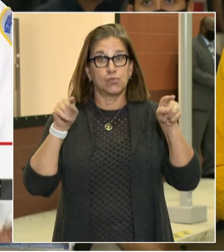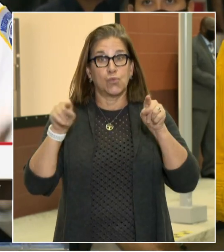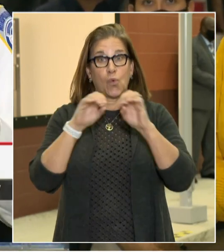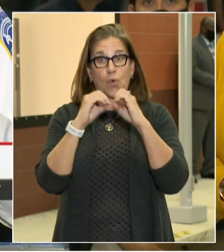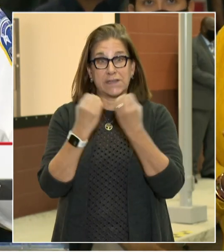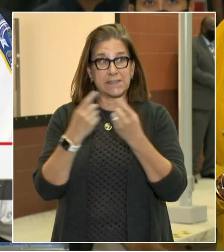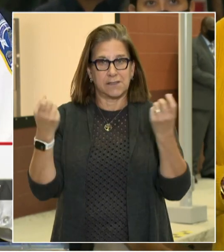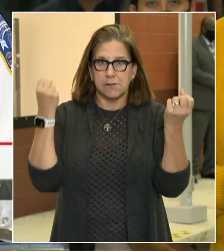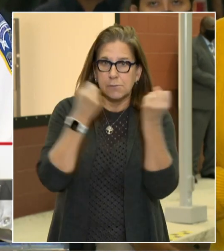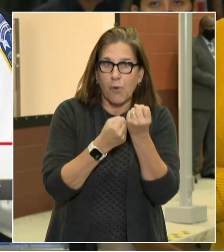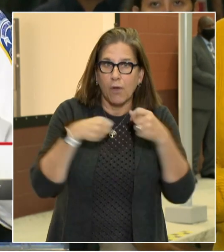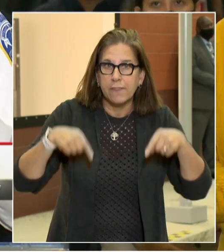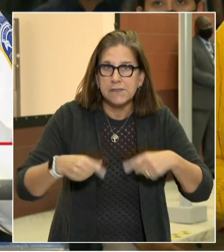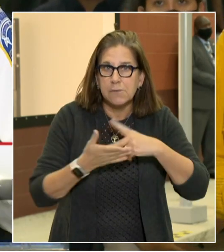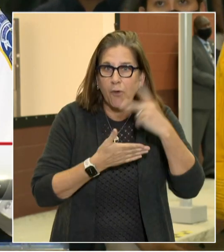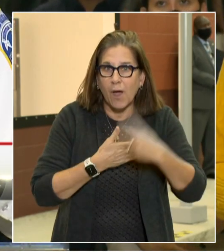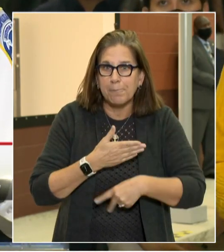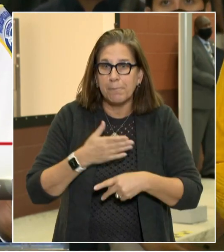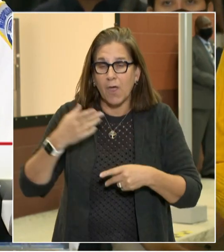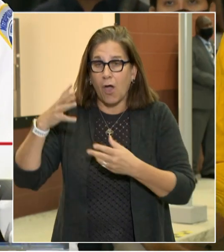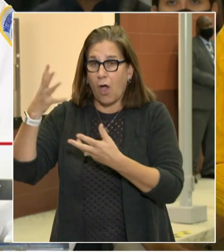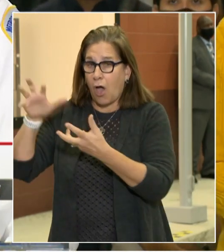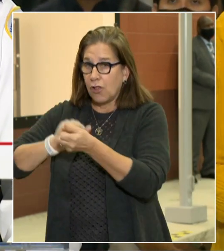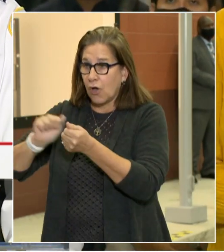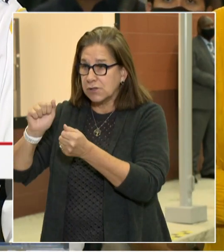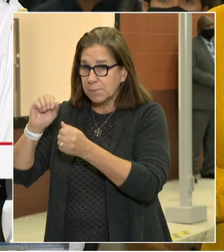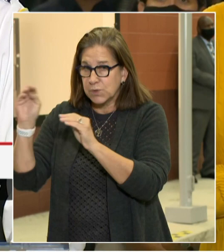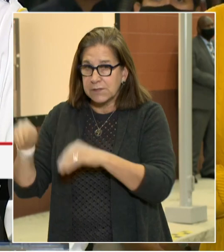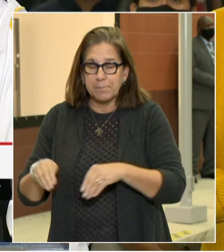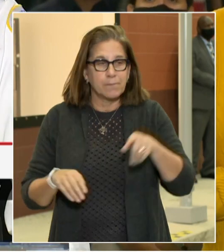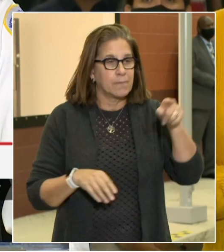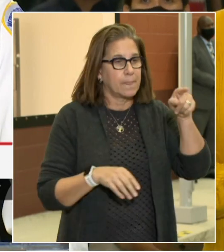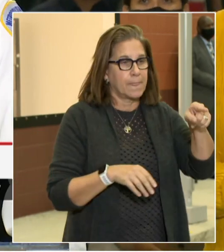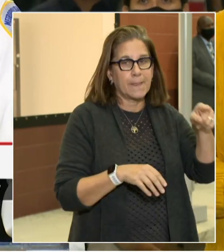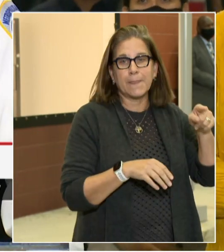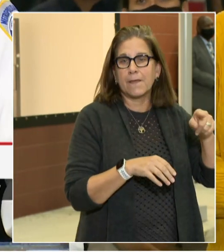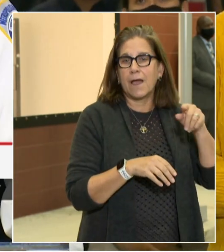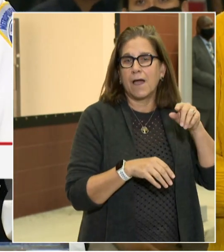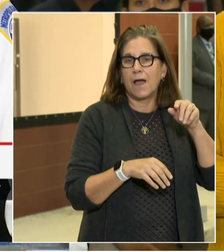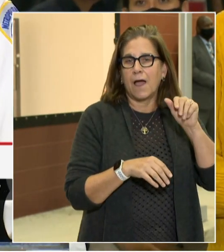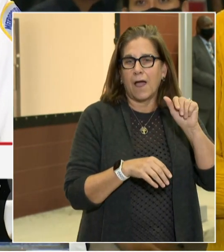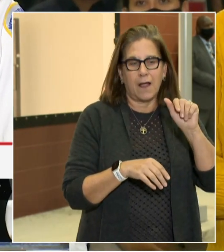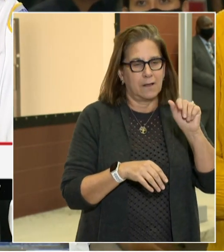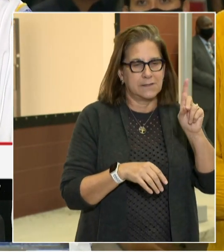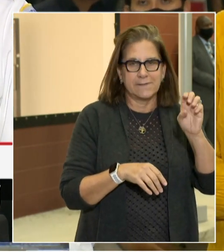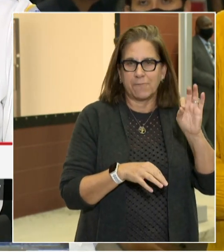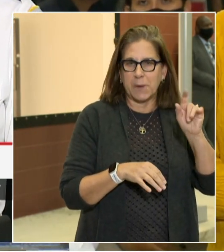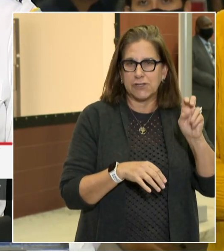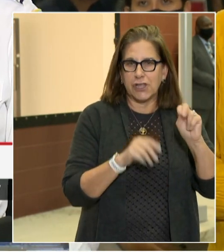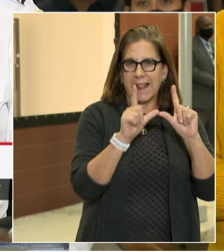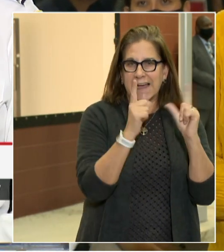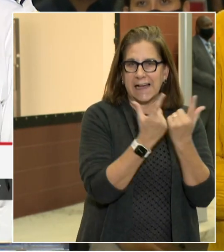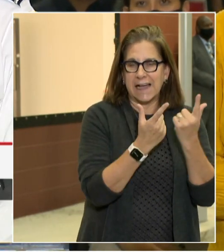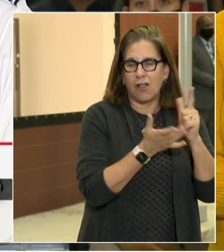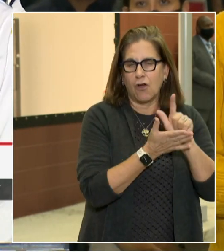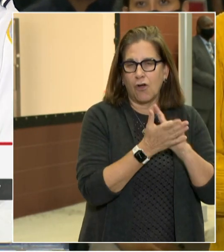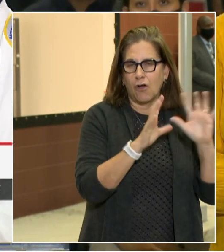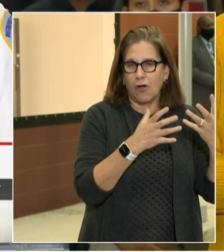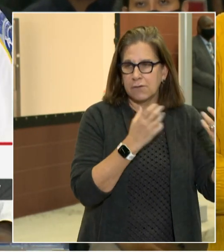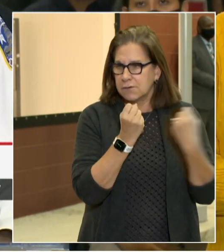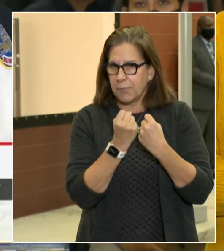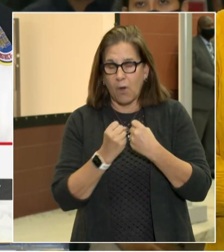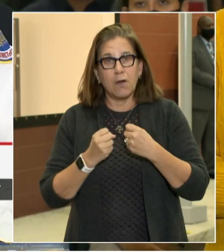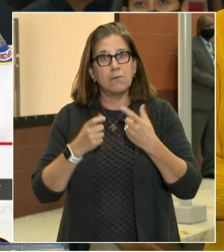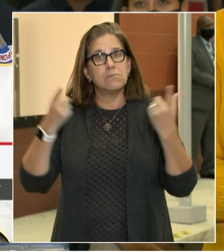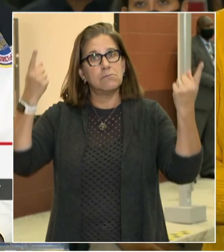skills and tactics on how to intervene and to do it successfully. It takes lessons from